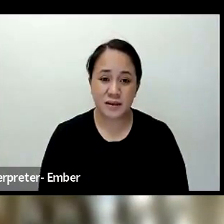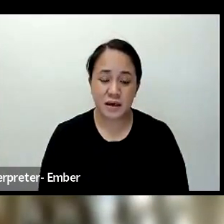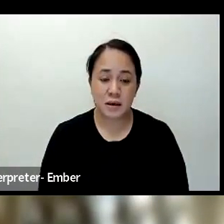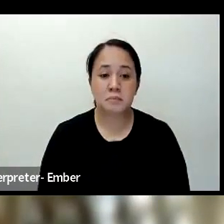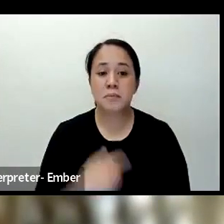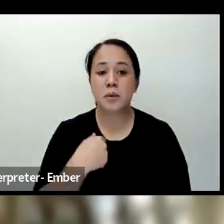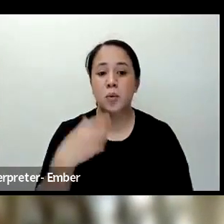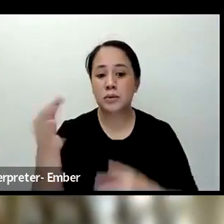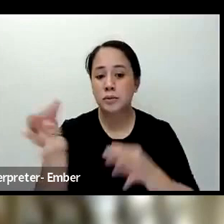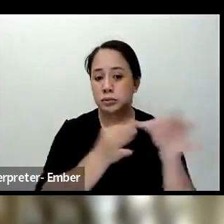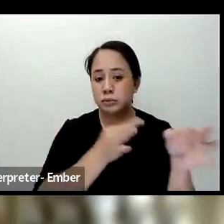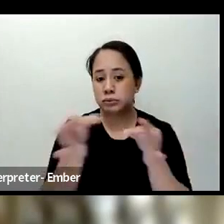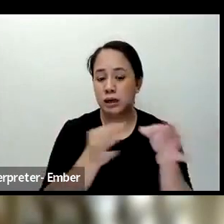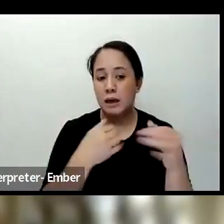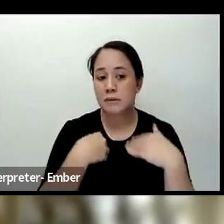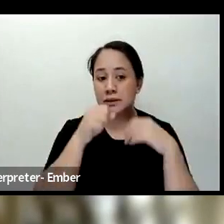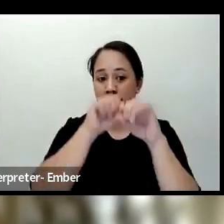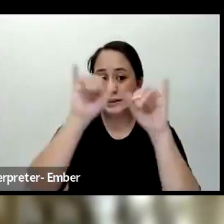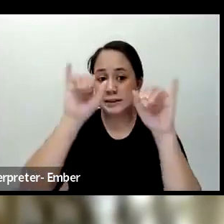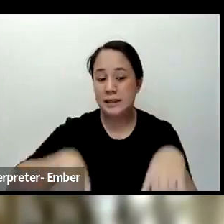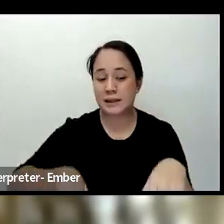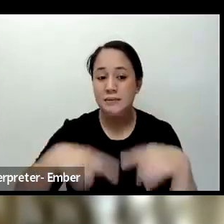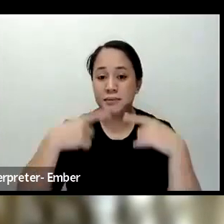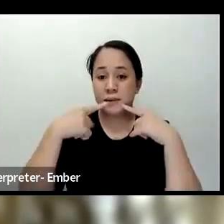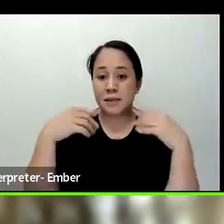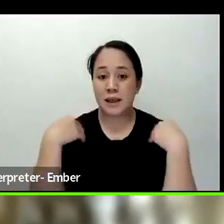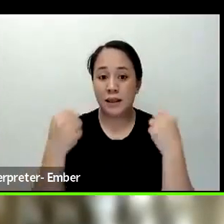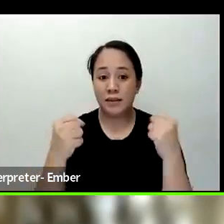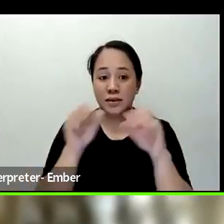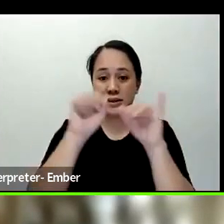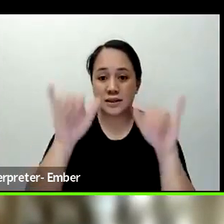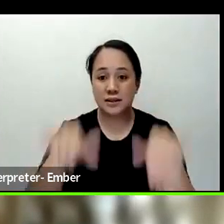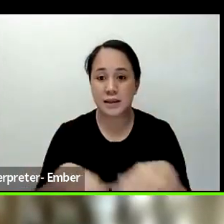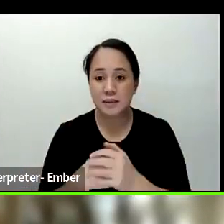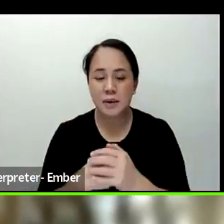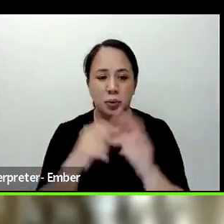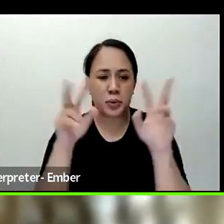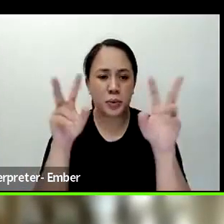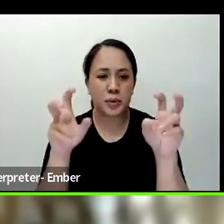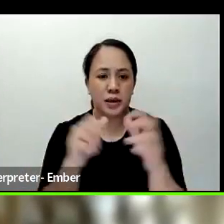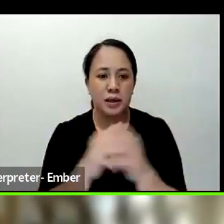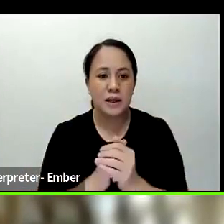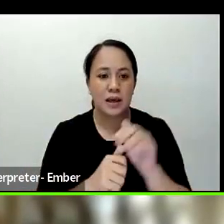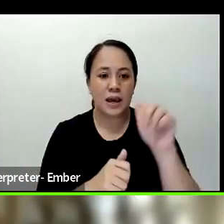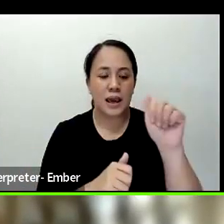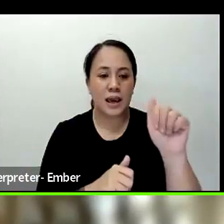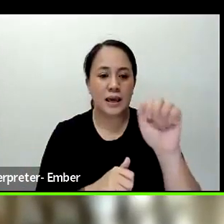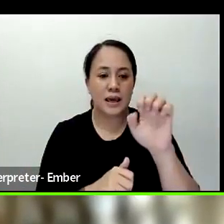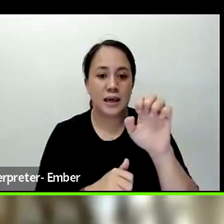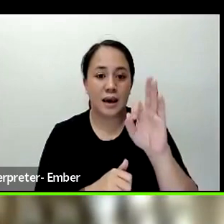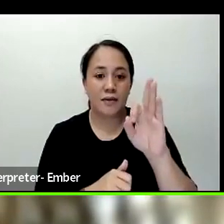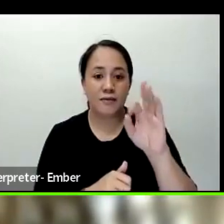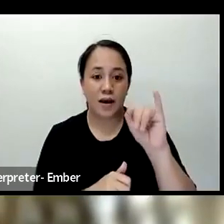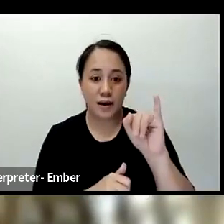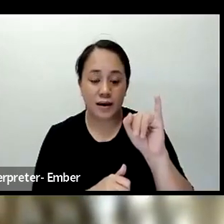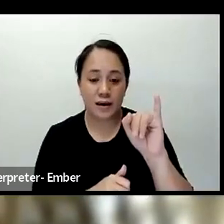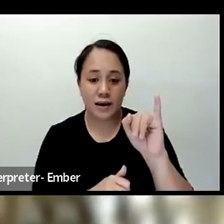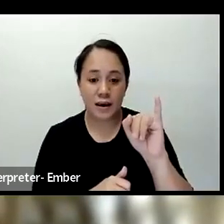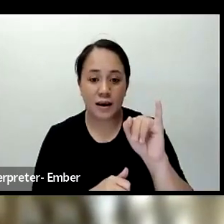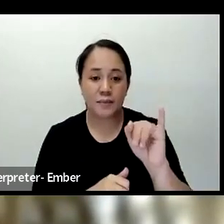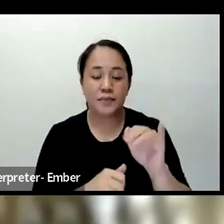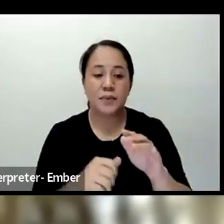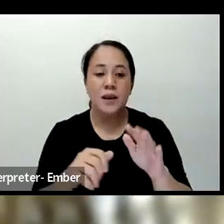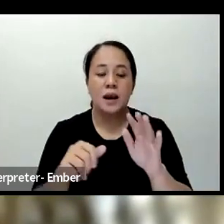explain. There's a system in the public health system. Mhm. They call it the AEFI, Mhm. adverse